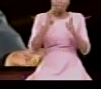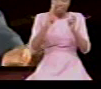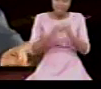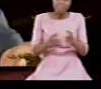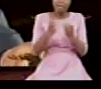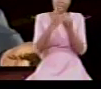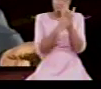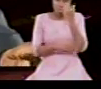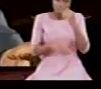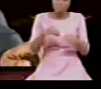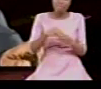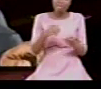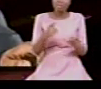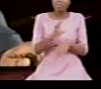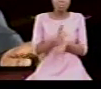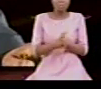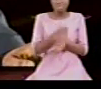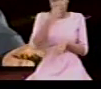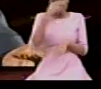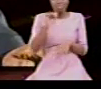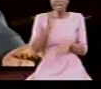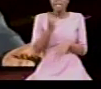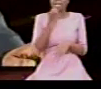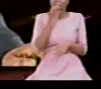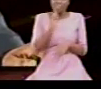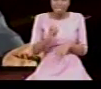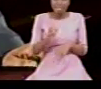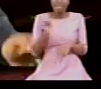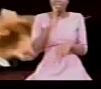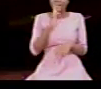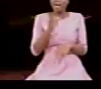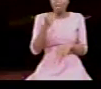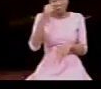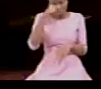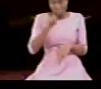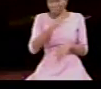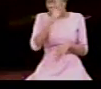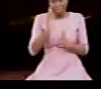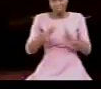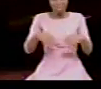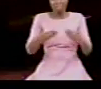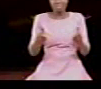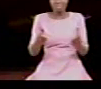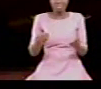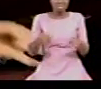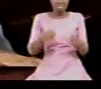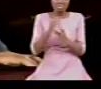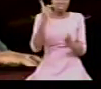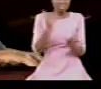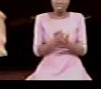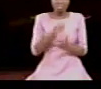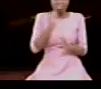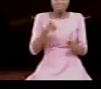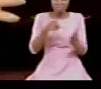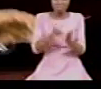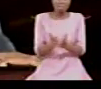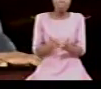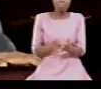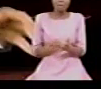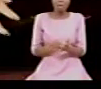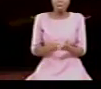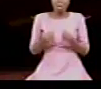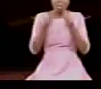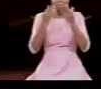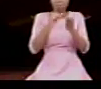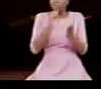they're misers, because they're greedy, because they're covetous, never giving. Even tithe, don't pay, offering, don't give.